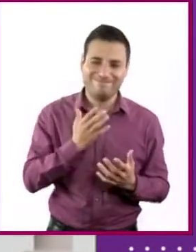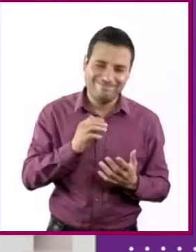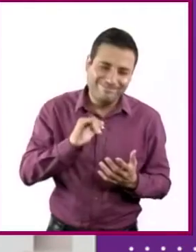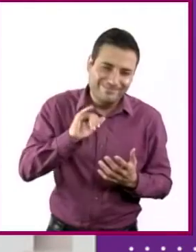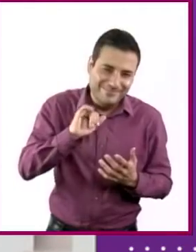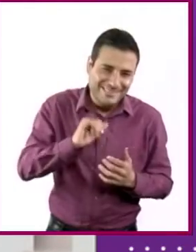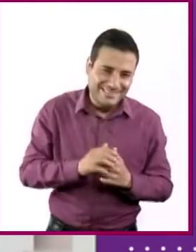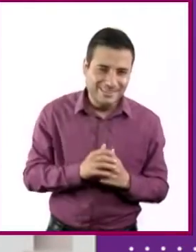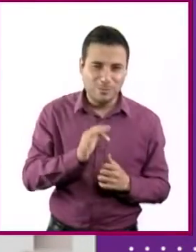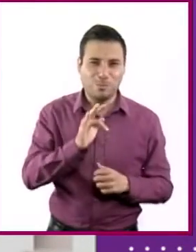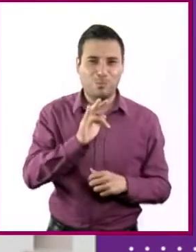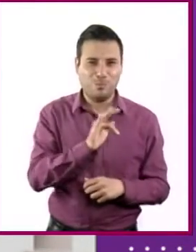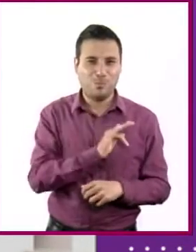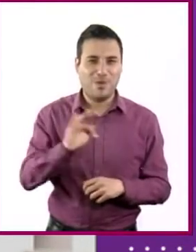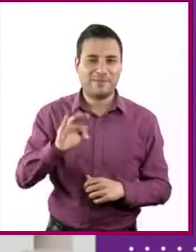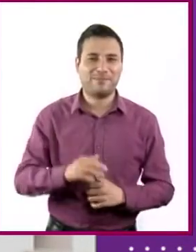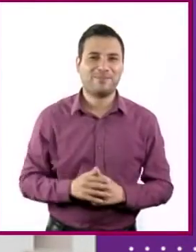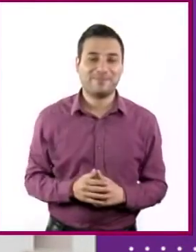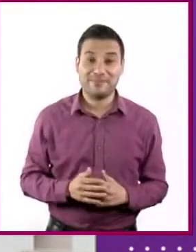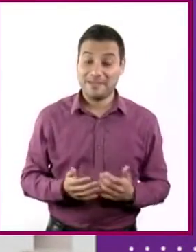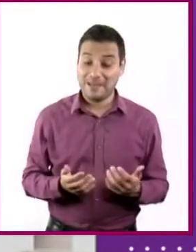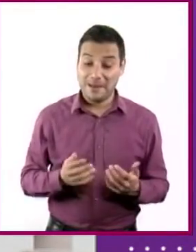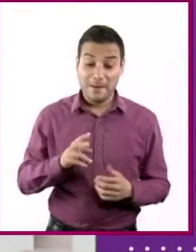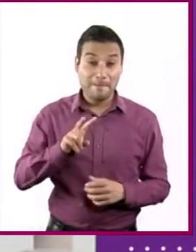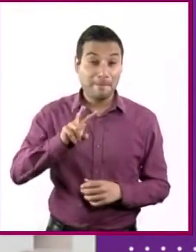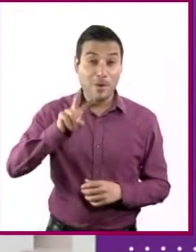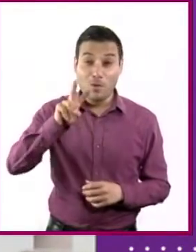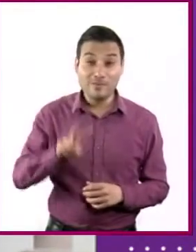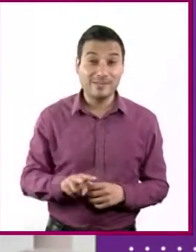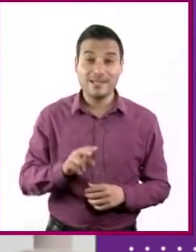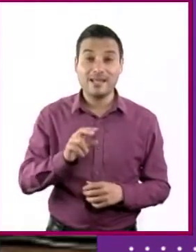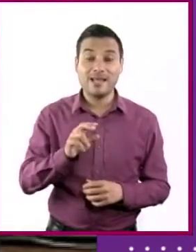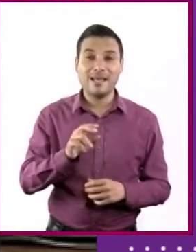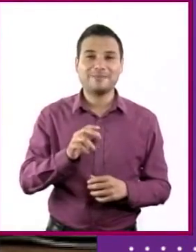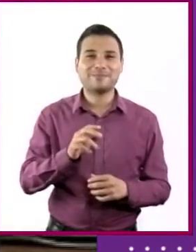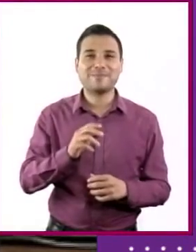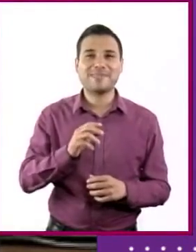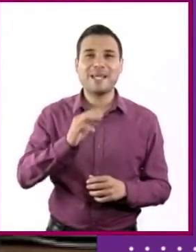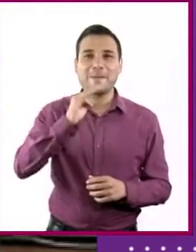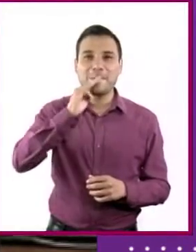Yes, he could. But he couldn't text a message.